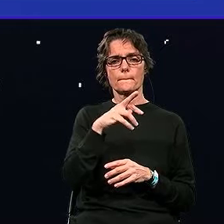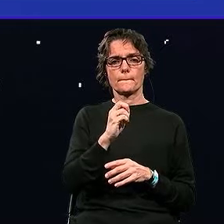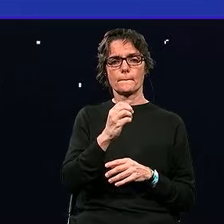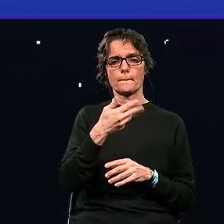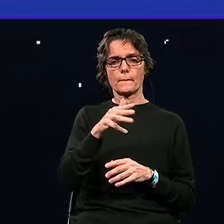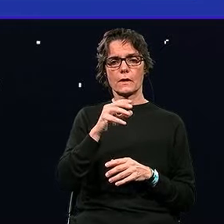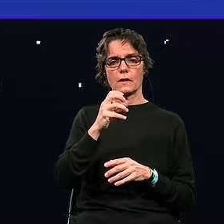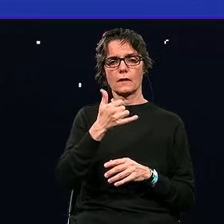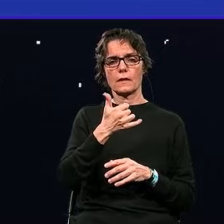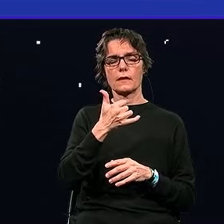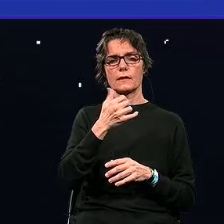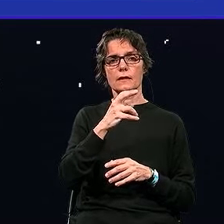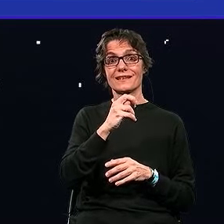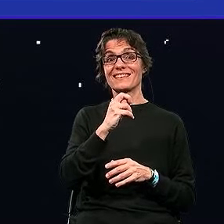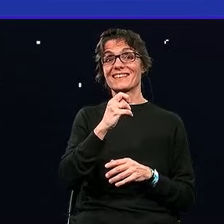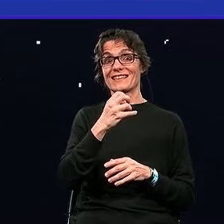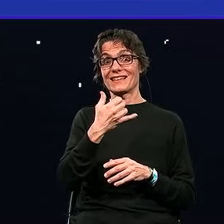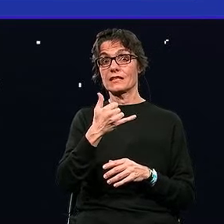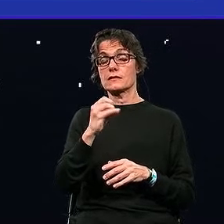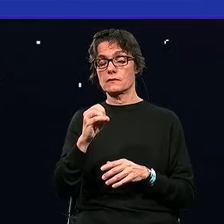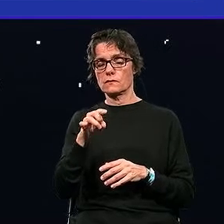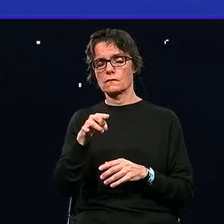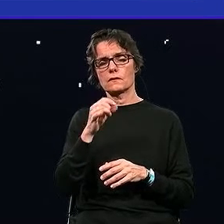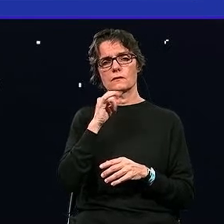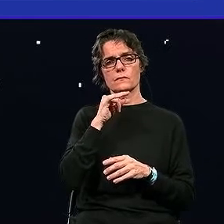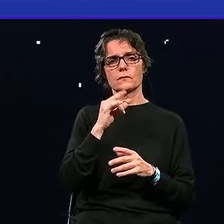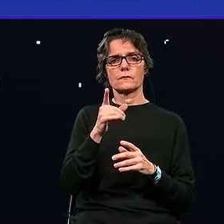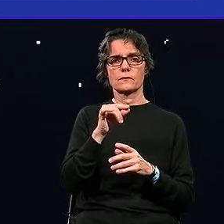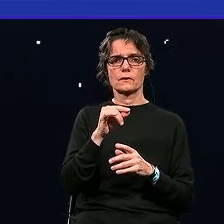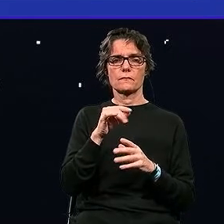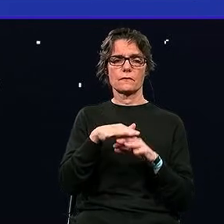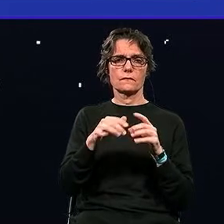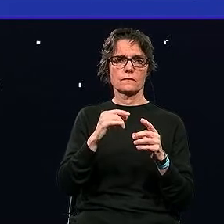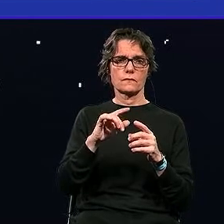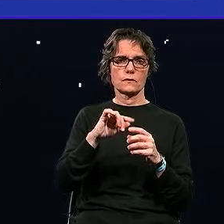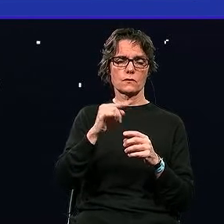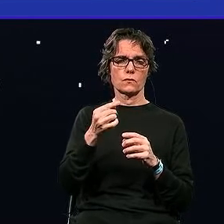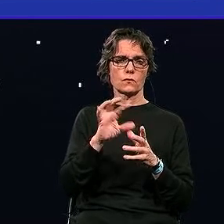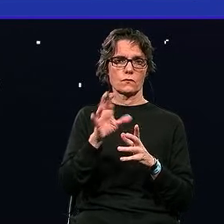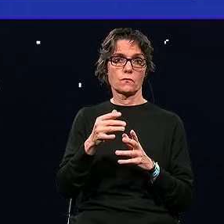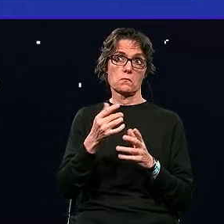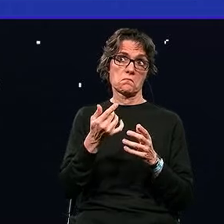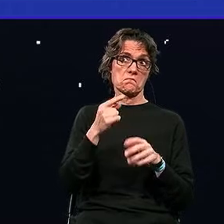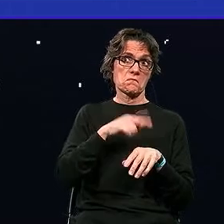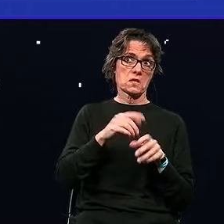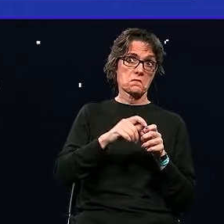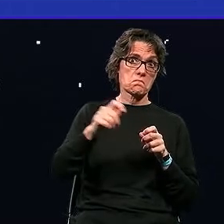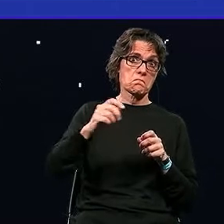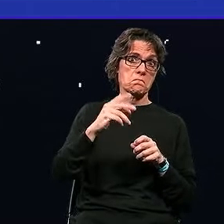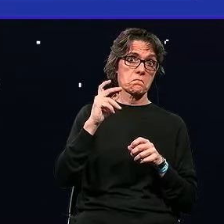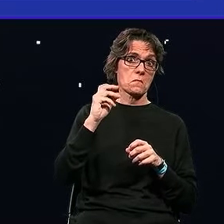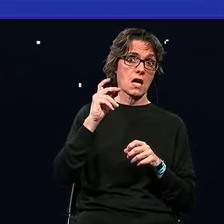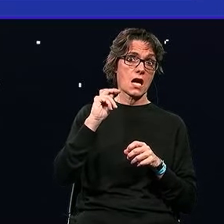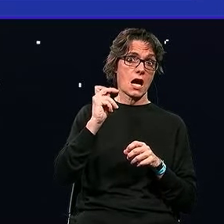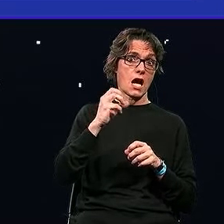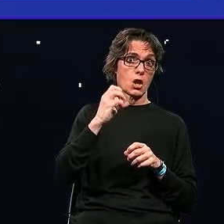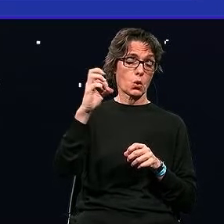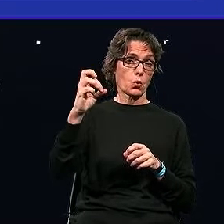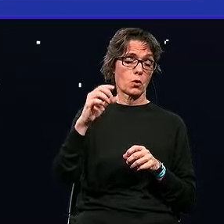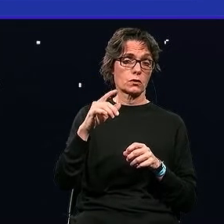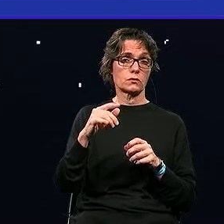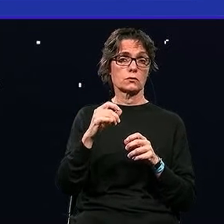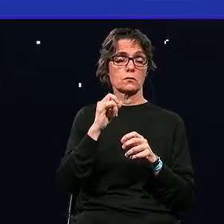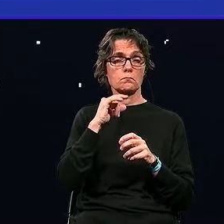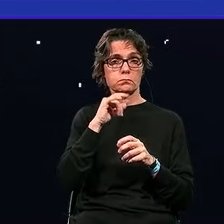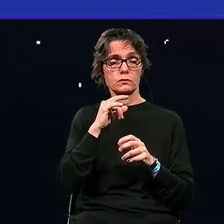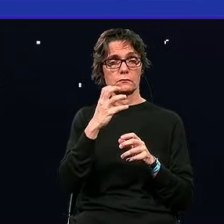carbon into the atmosphere, or put another way, we can do another 8 years based on our current rate of pumping